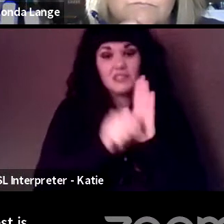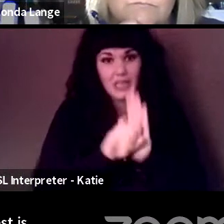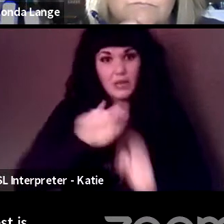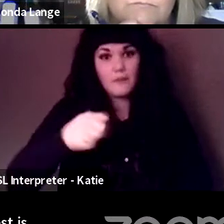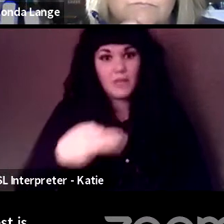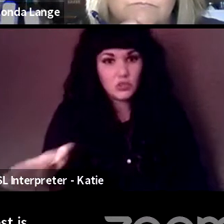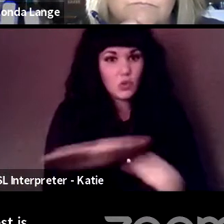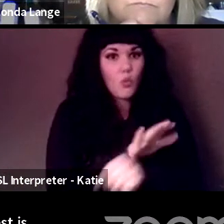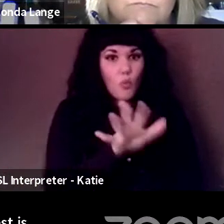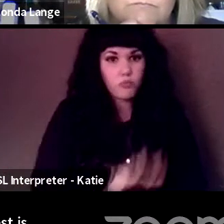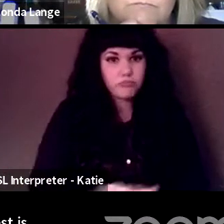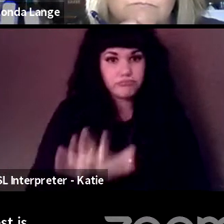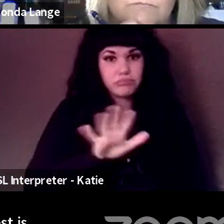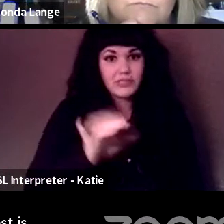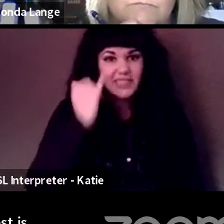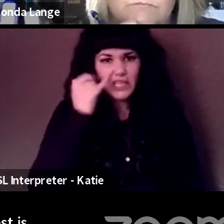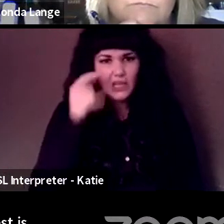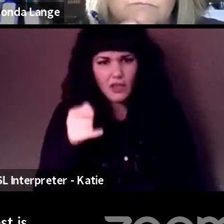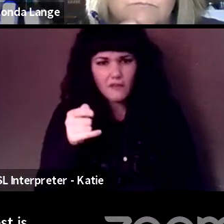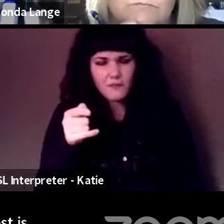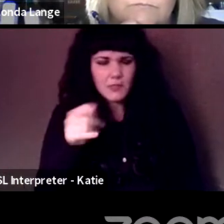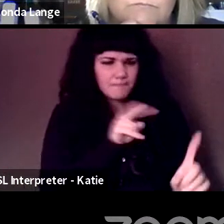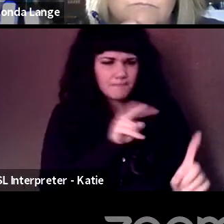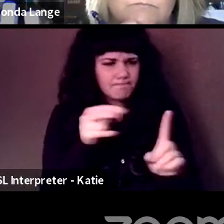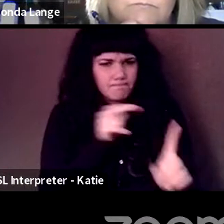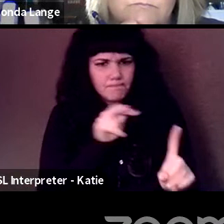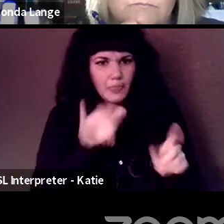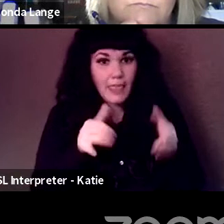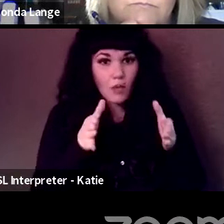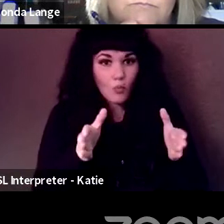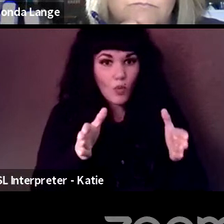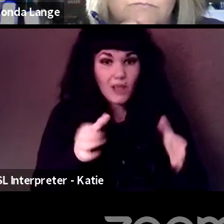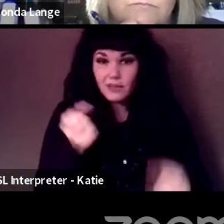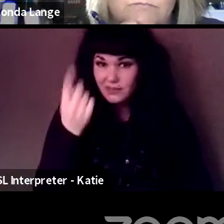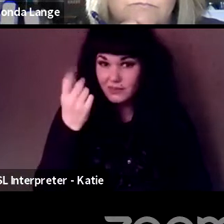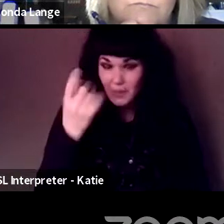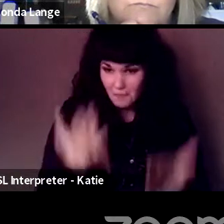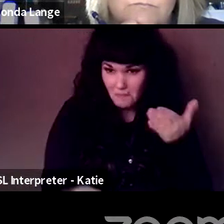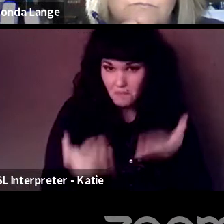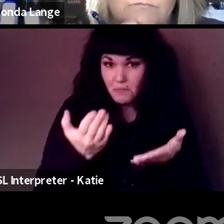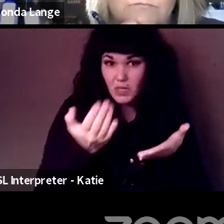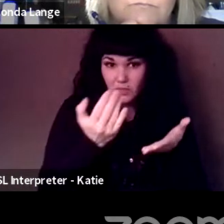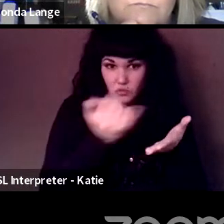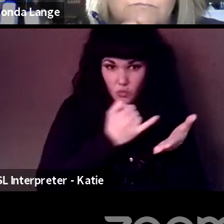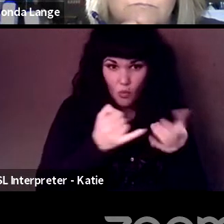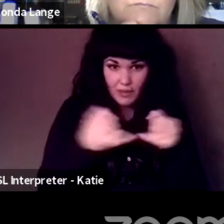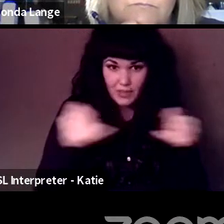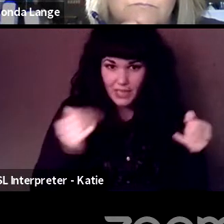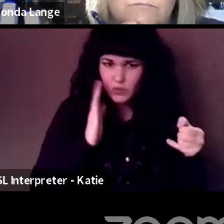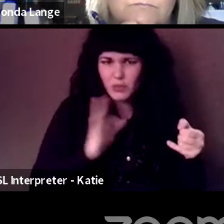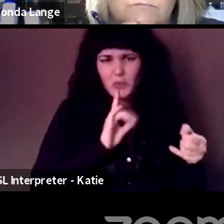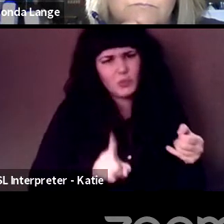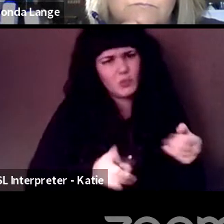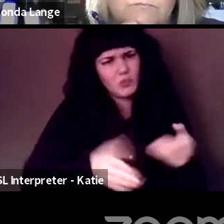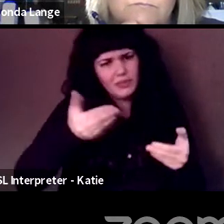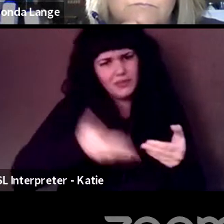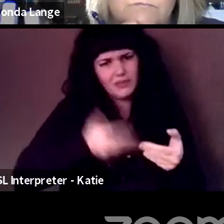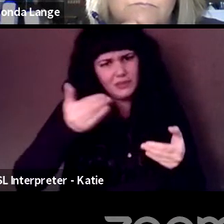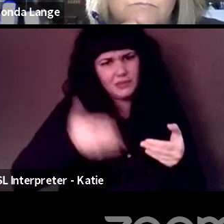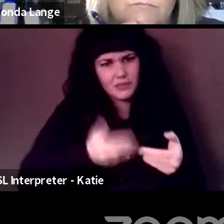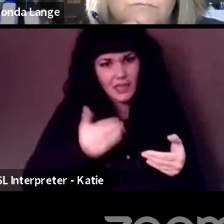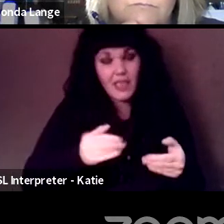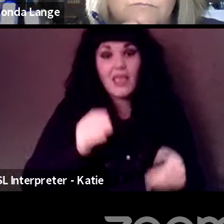it that way, you'll find that drawing lines is considerably easier, and that perhaps we can stop these artificial divides that I